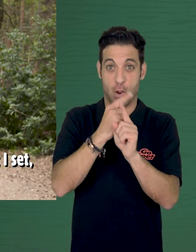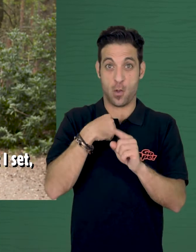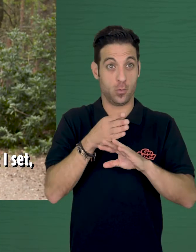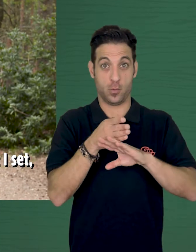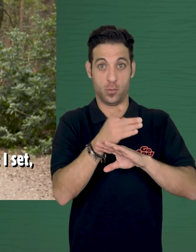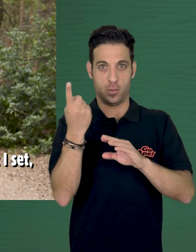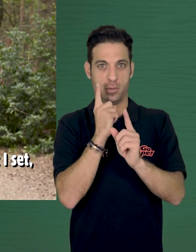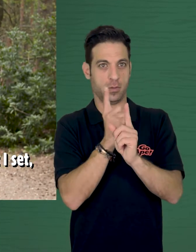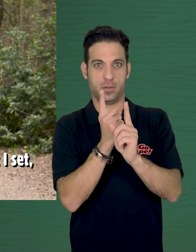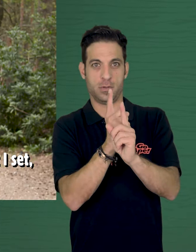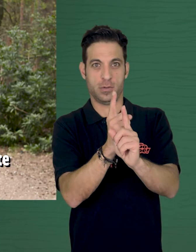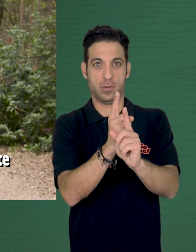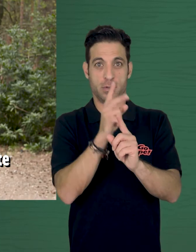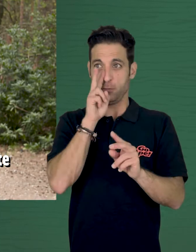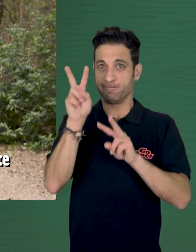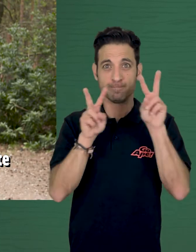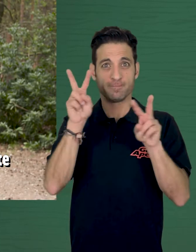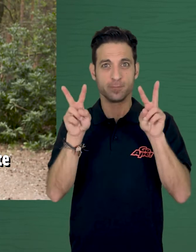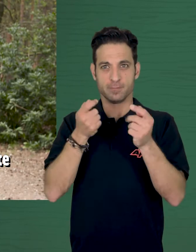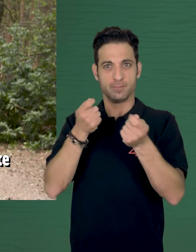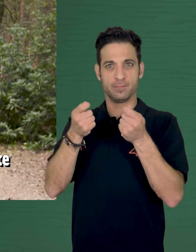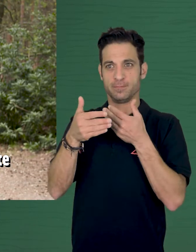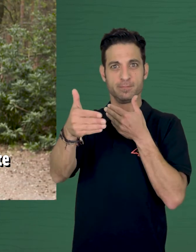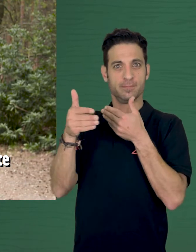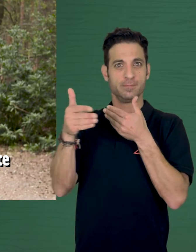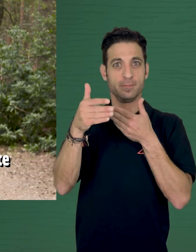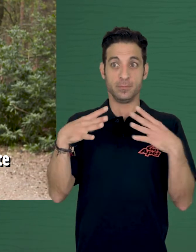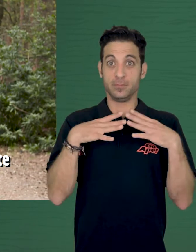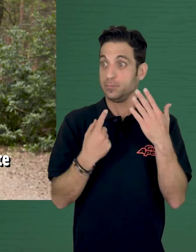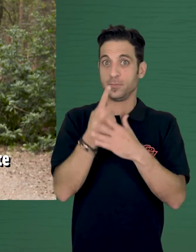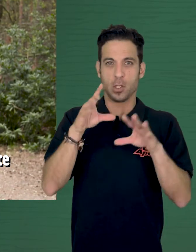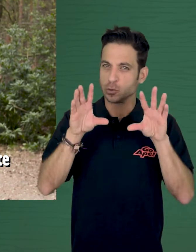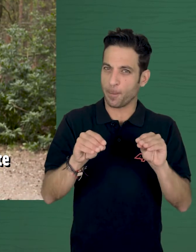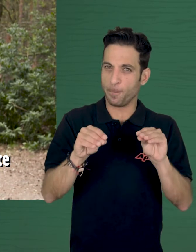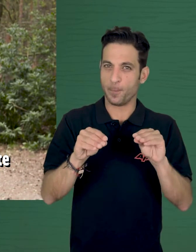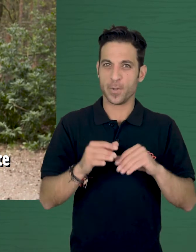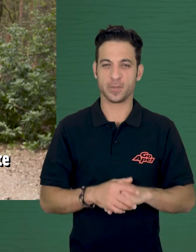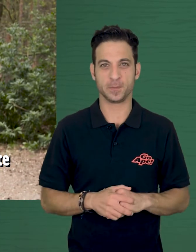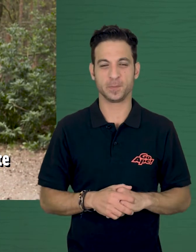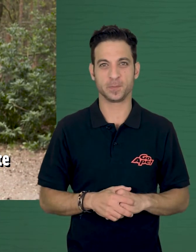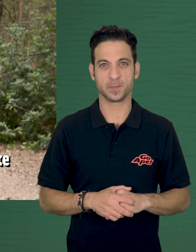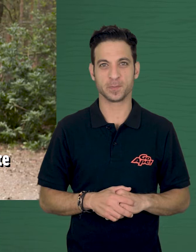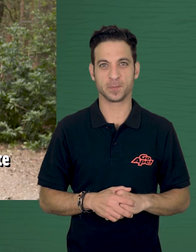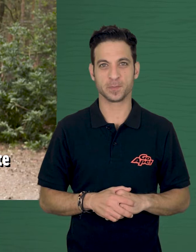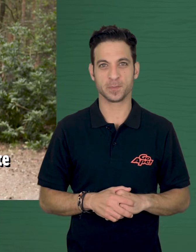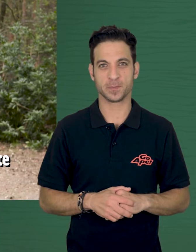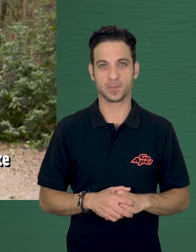to follow the route that I set, look where you're going, maintain that good distance, and always be prepared to stop.